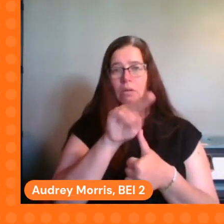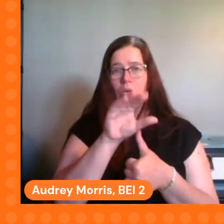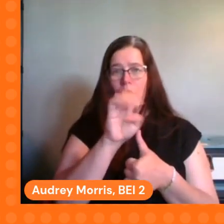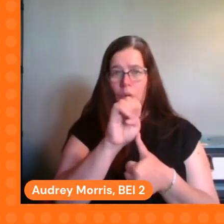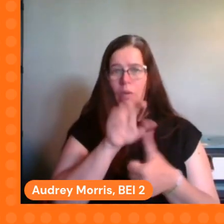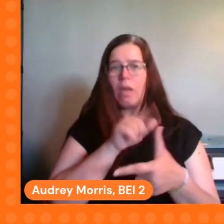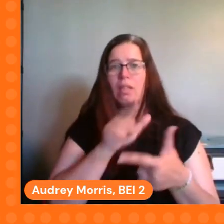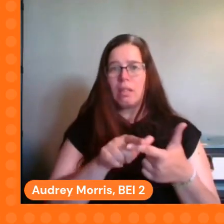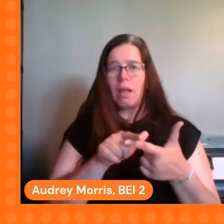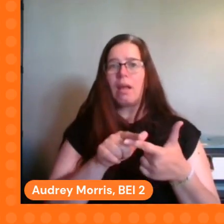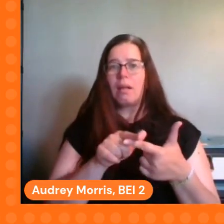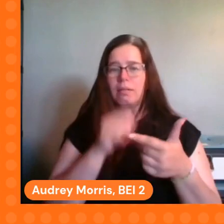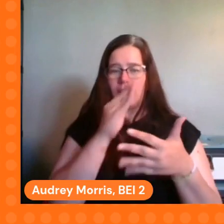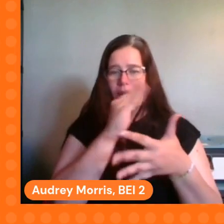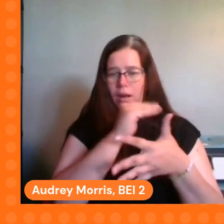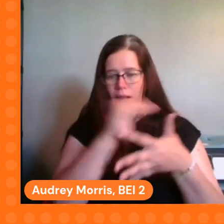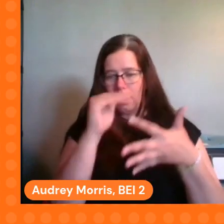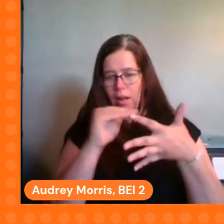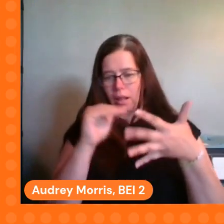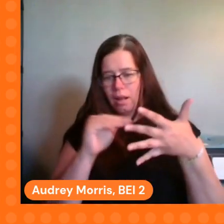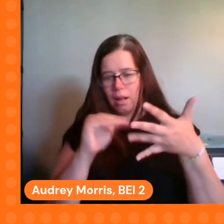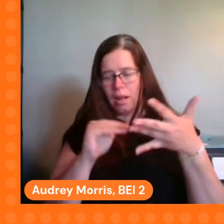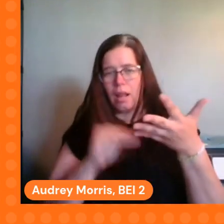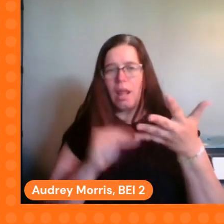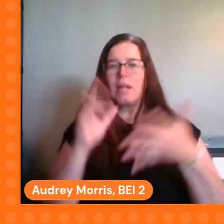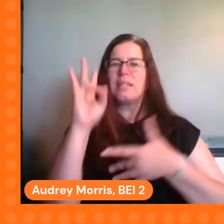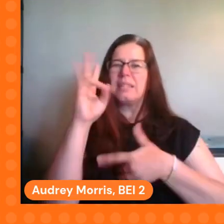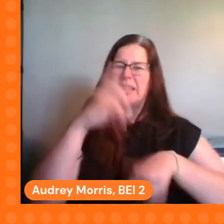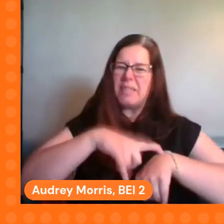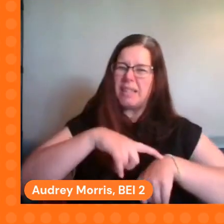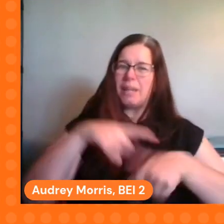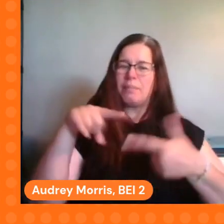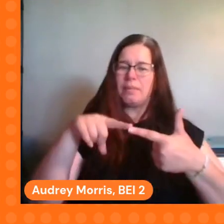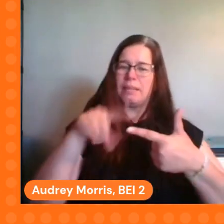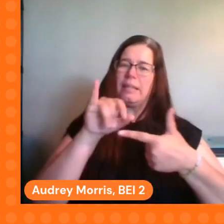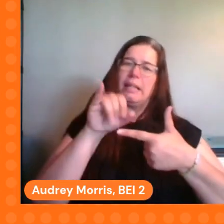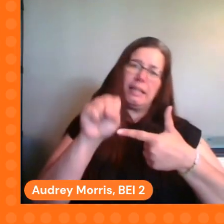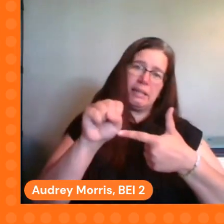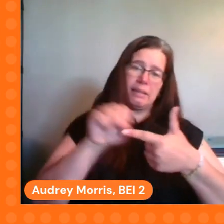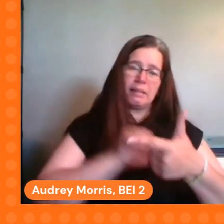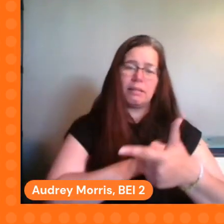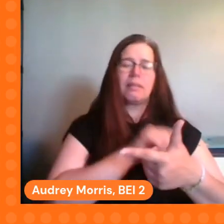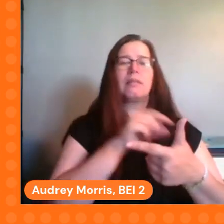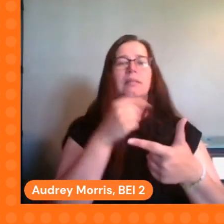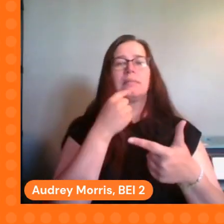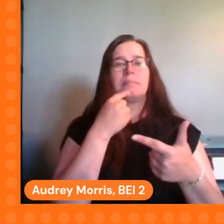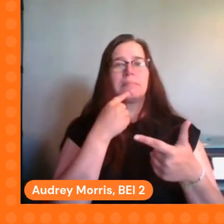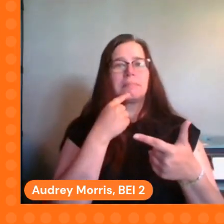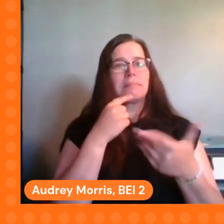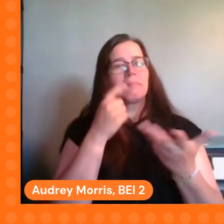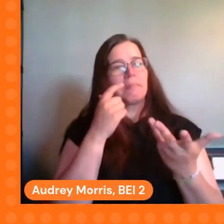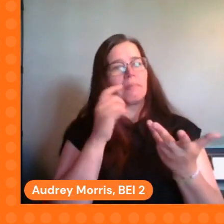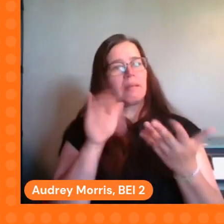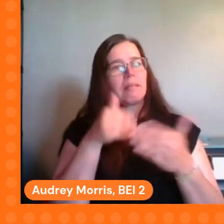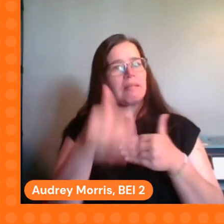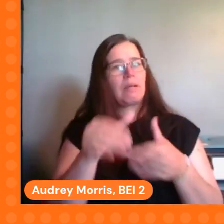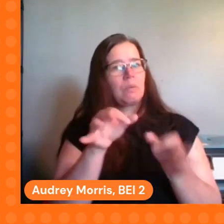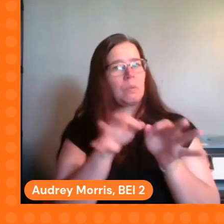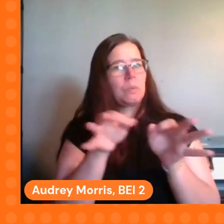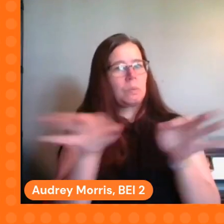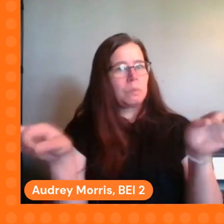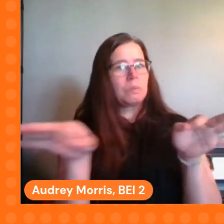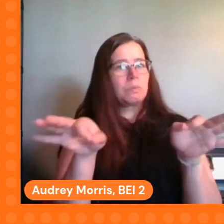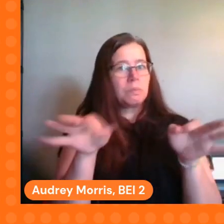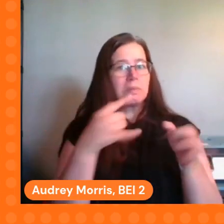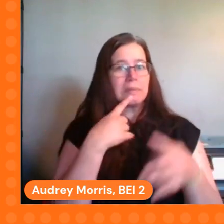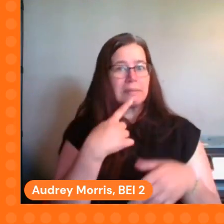it found that it 7 times after that it came with is. And by playing with these kinds of controls, which are the same controls